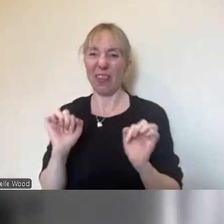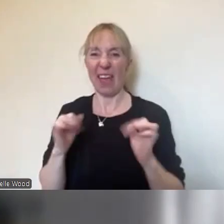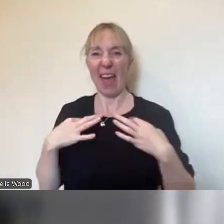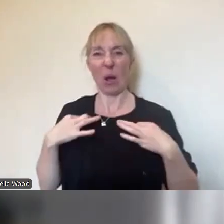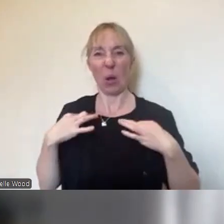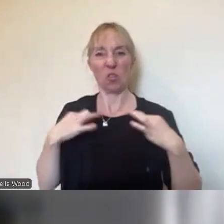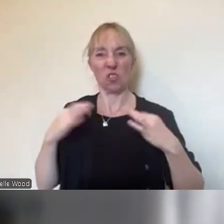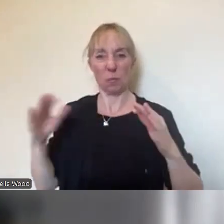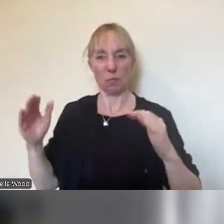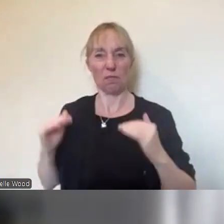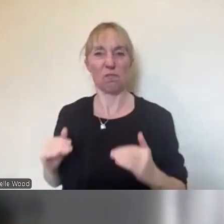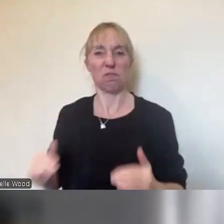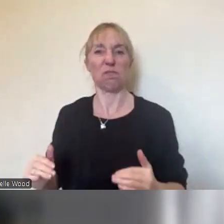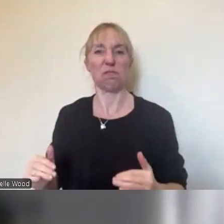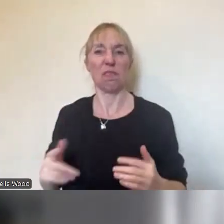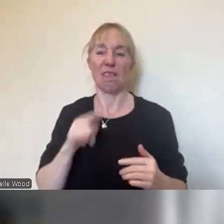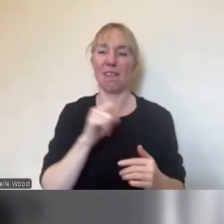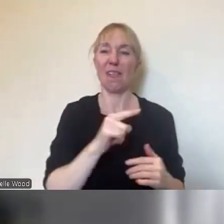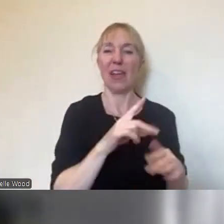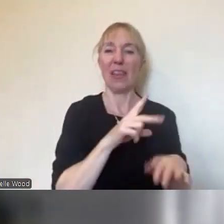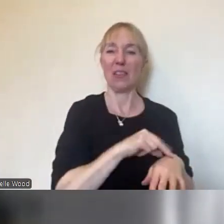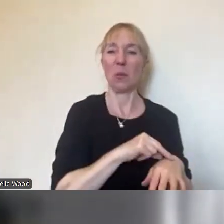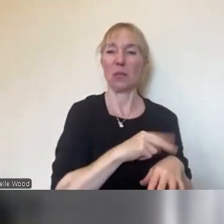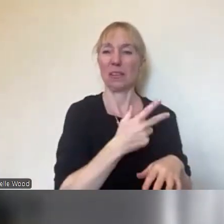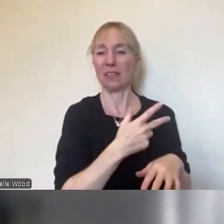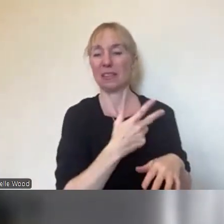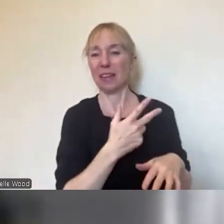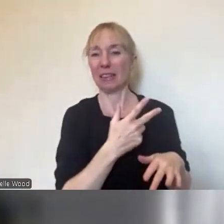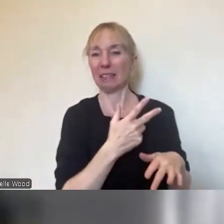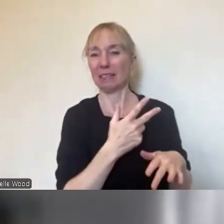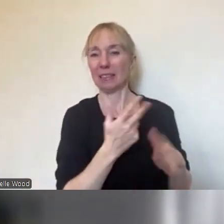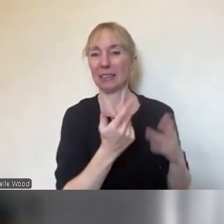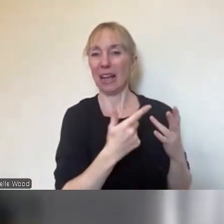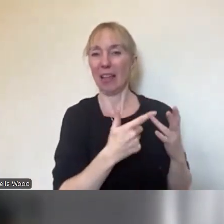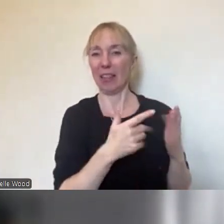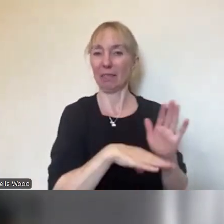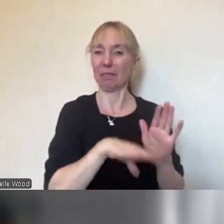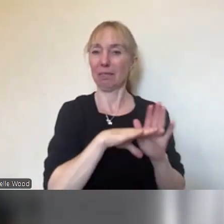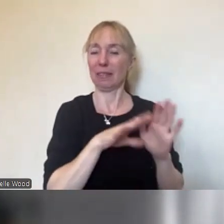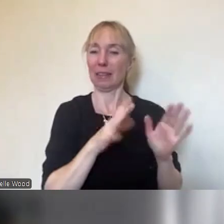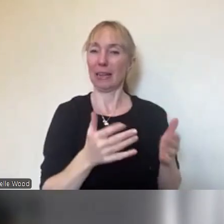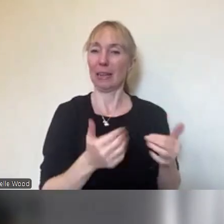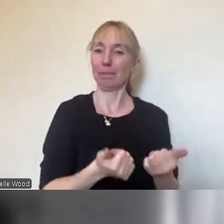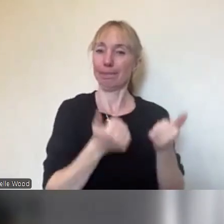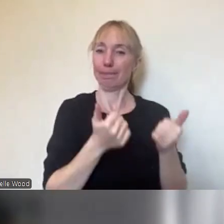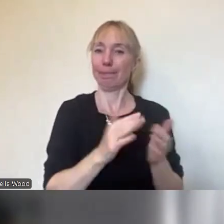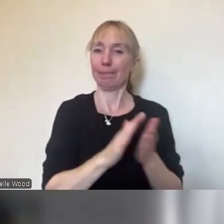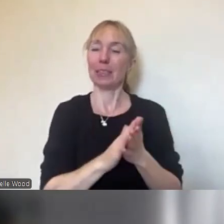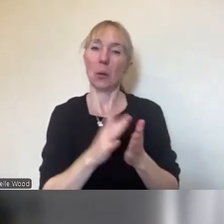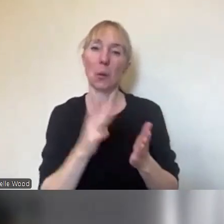they kept that structure all the time. So art was very much seen as something that gentlemen would do or gentlewomen would do.